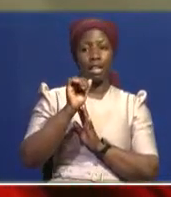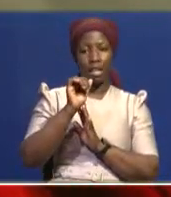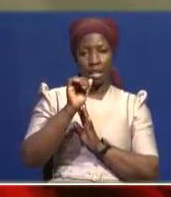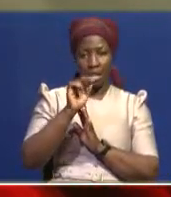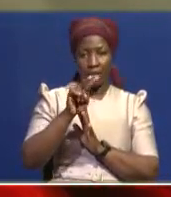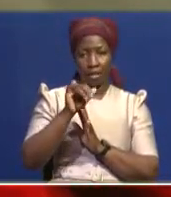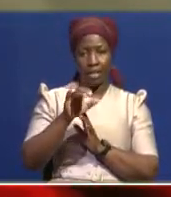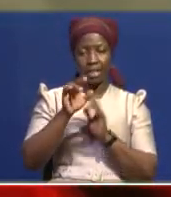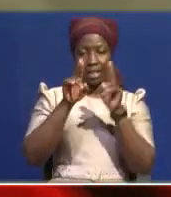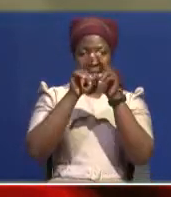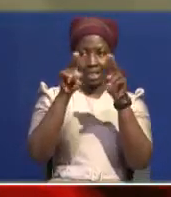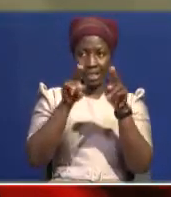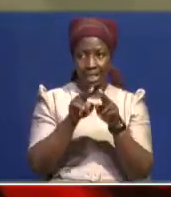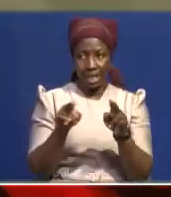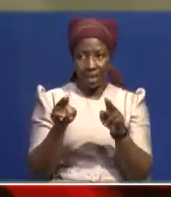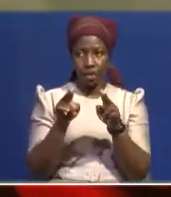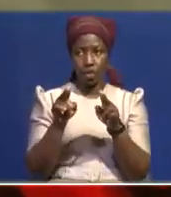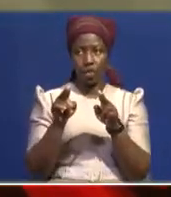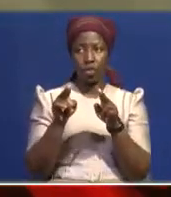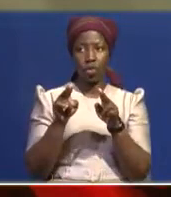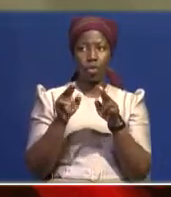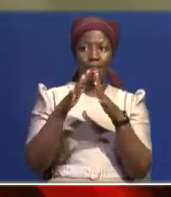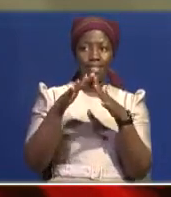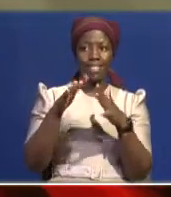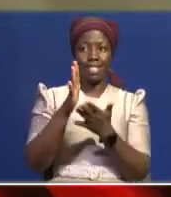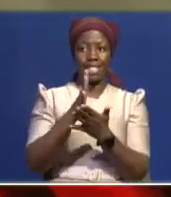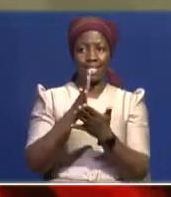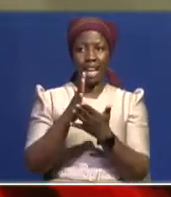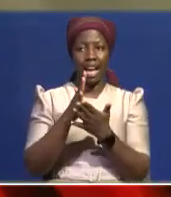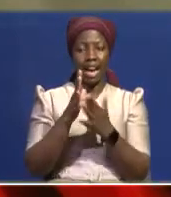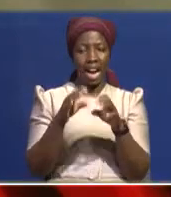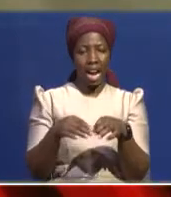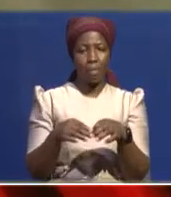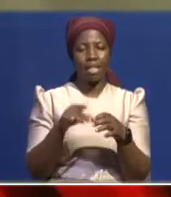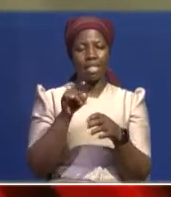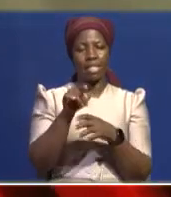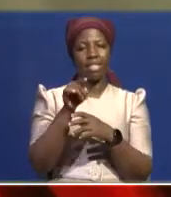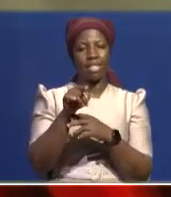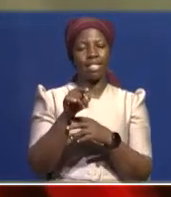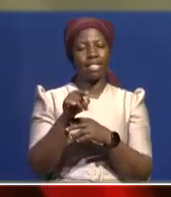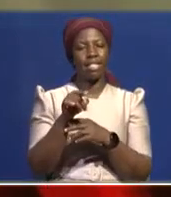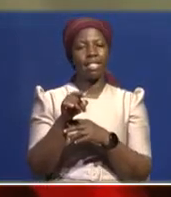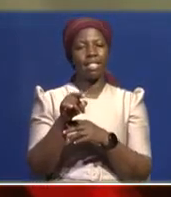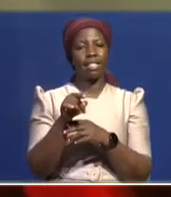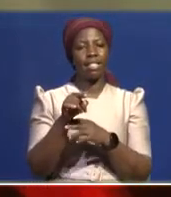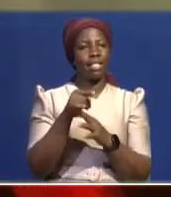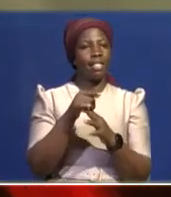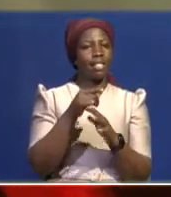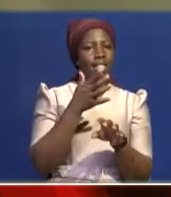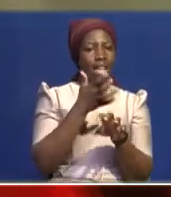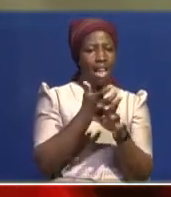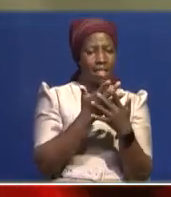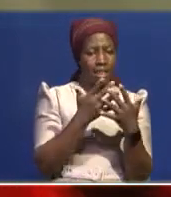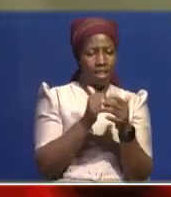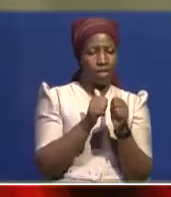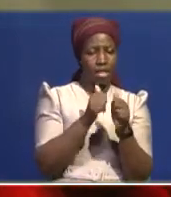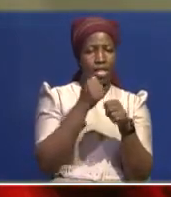Real Estate Kenya Limited, is a vast complex of amenities designed to